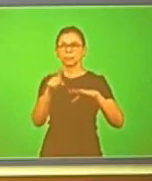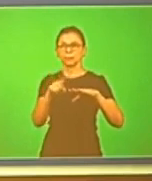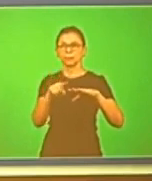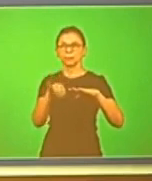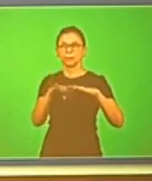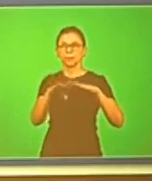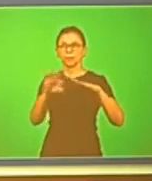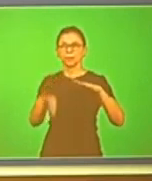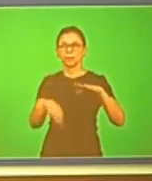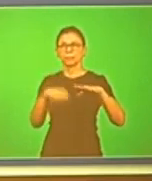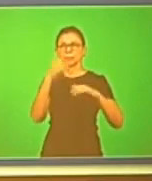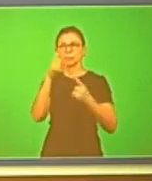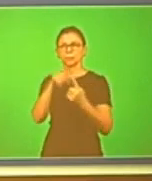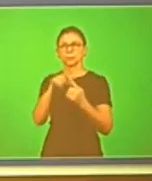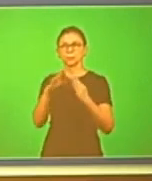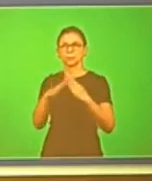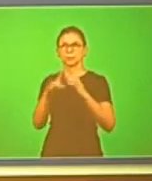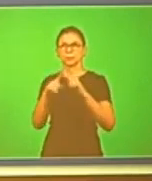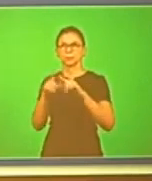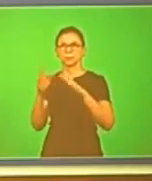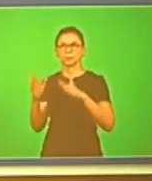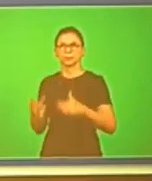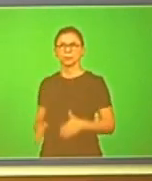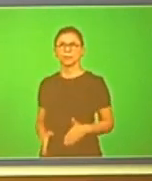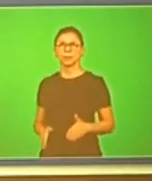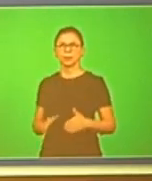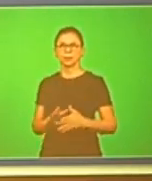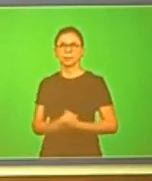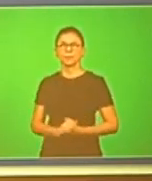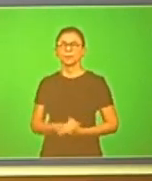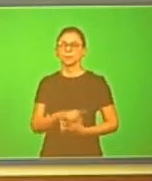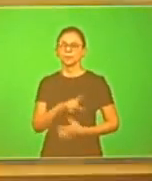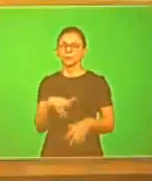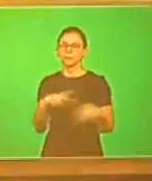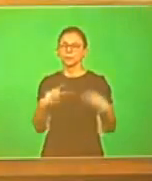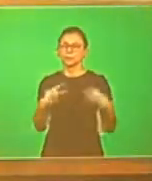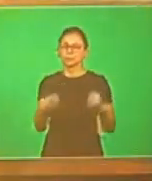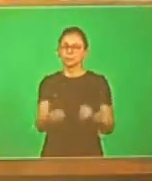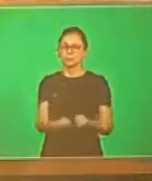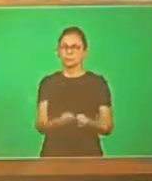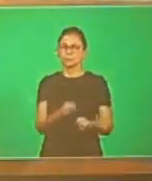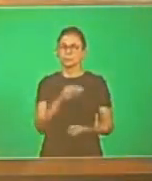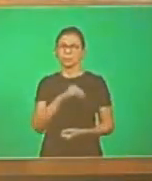Go to my vineyard and you receive whatever is right.